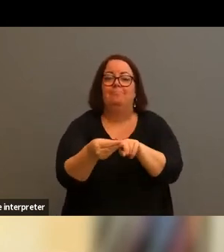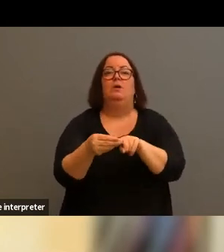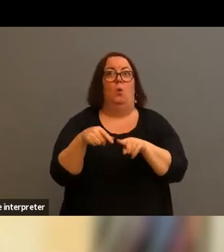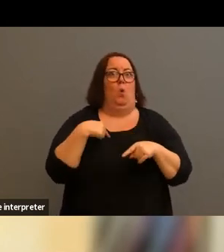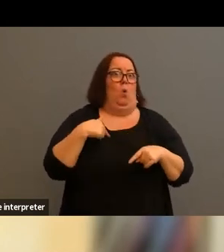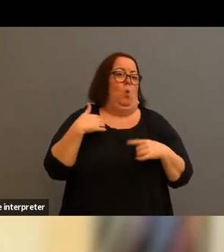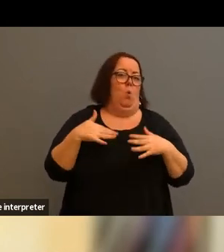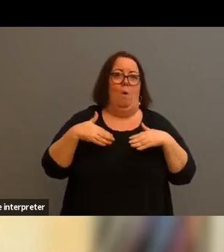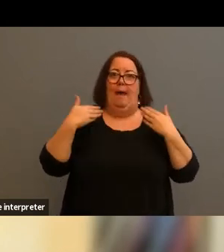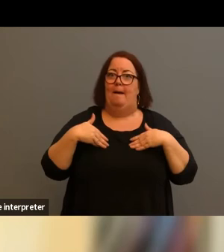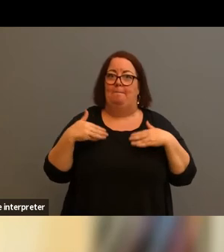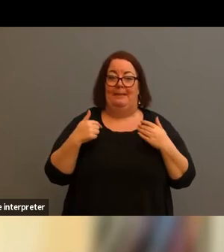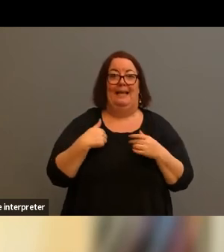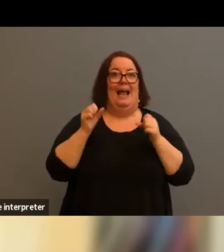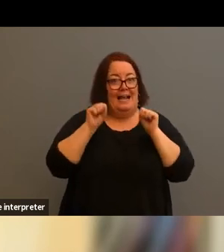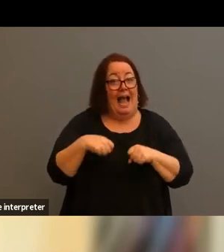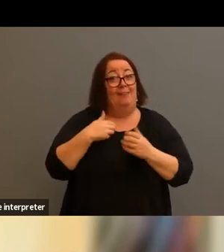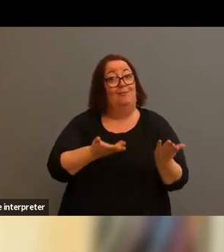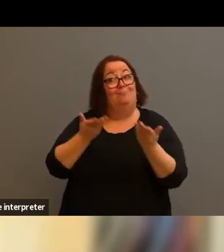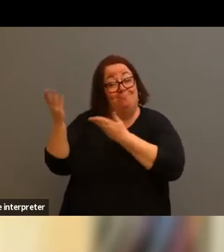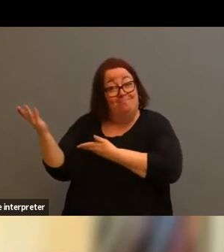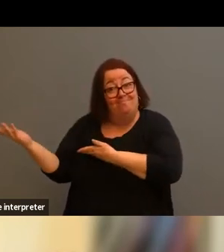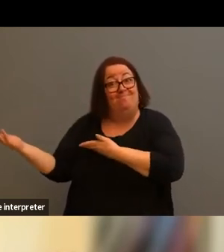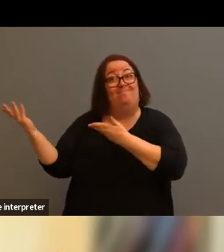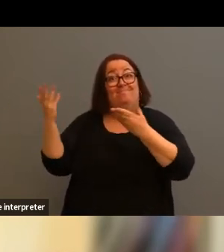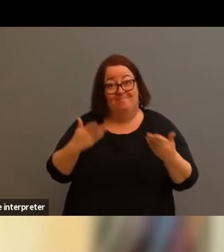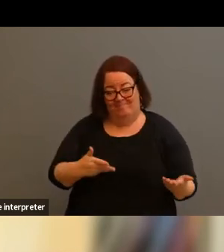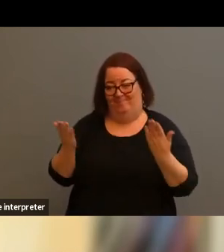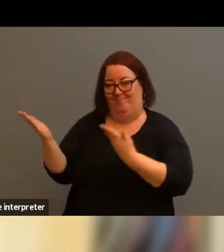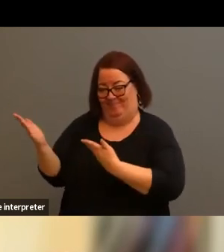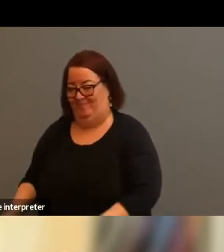to introduce to you